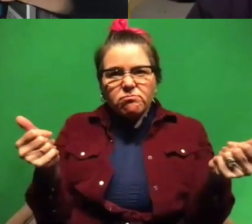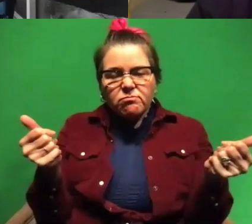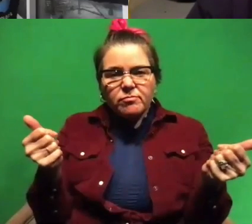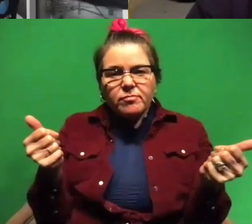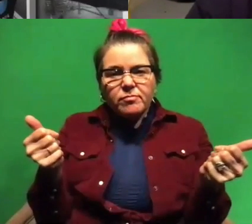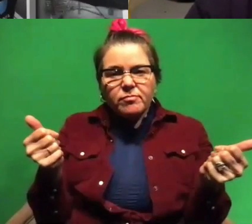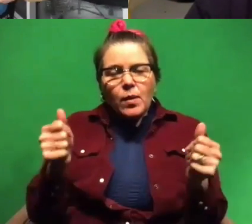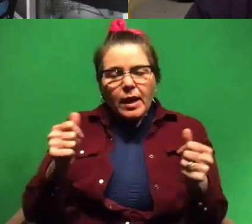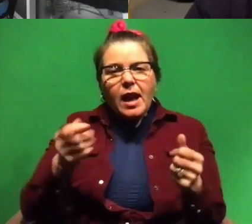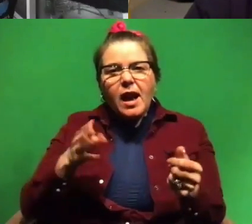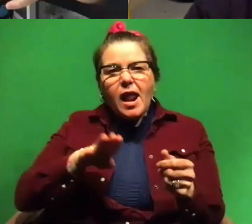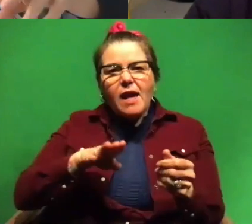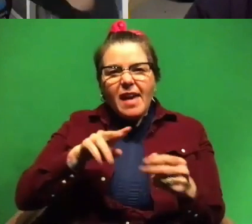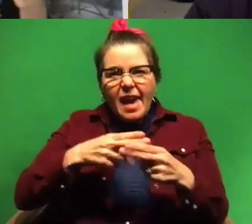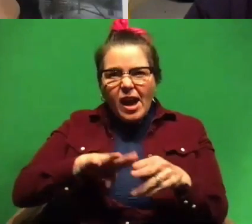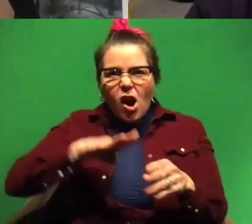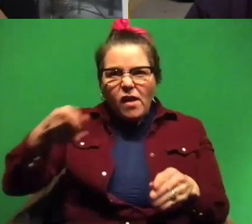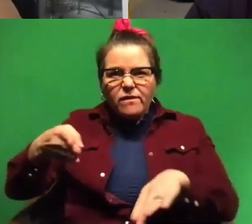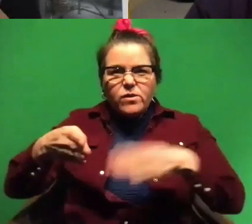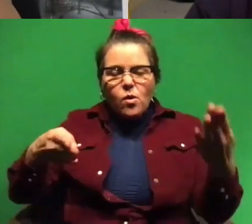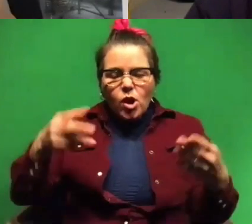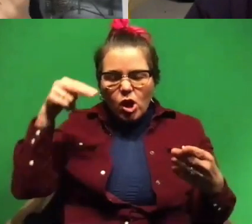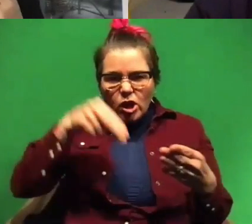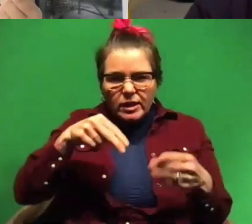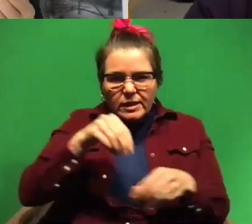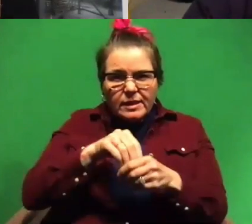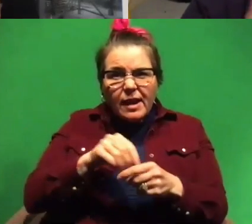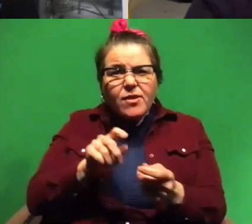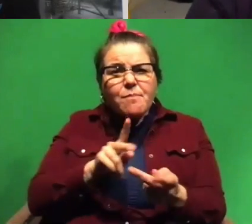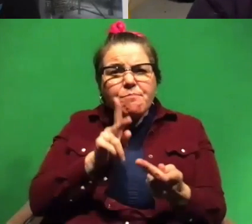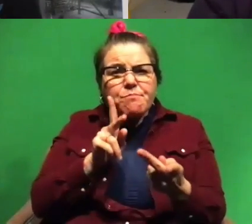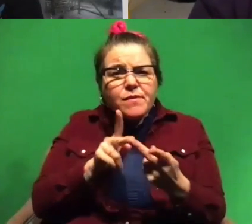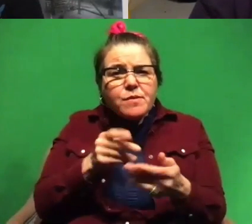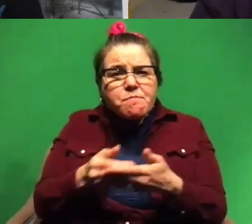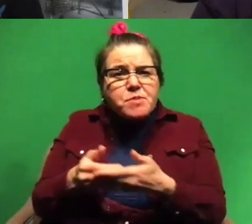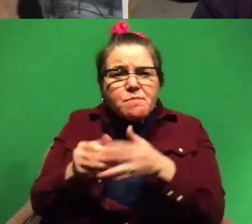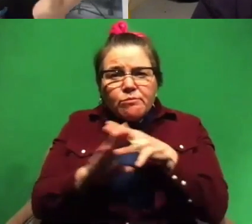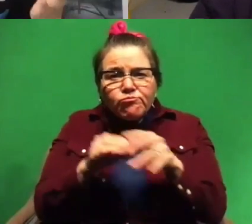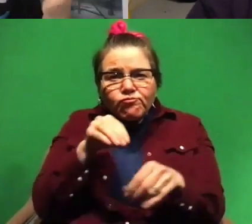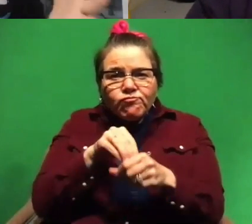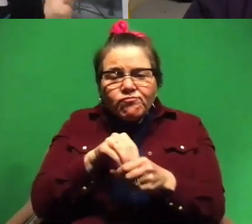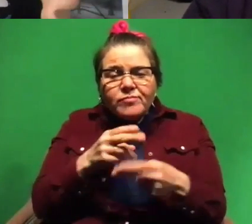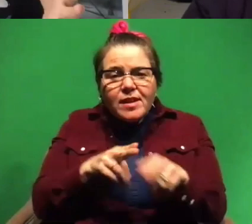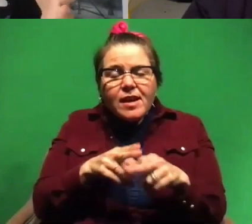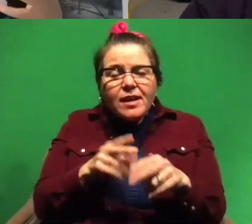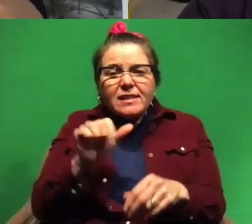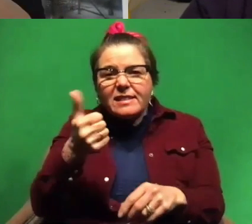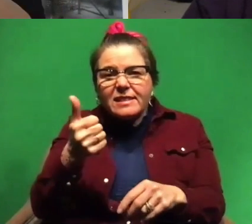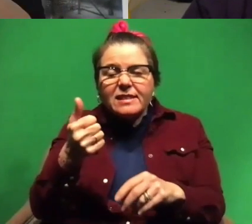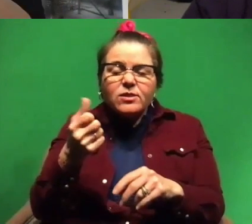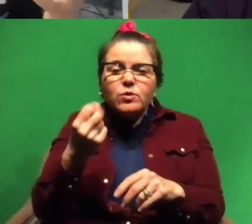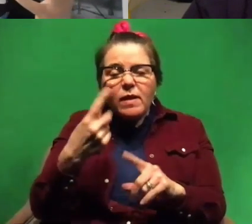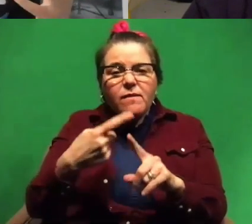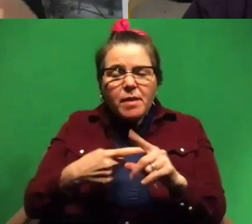can unfold the egg, look inside, and there's this perfect little baby shark inside of the egg. And after 10, 12 months,